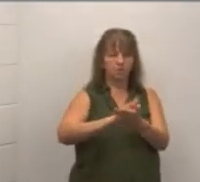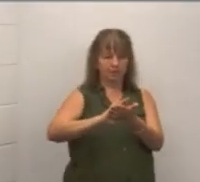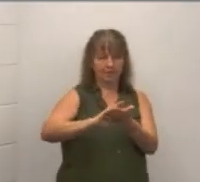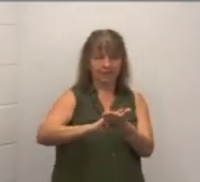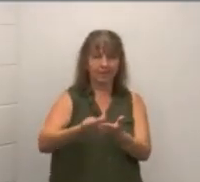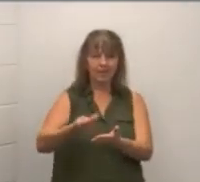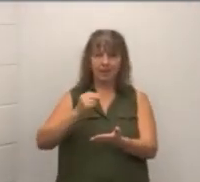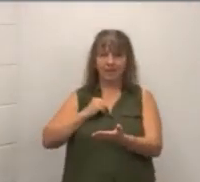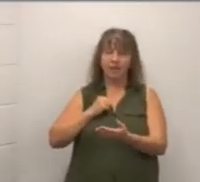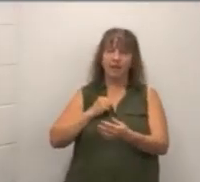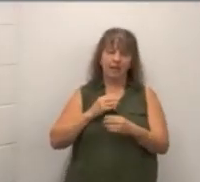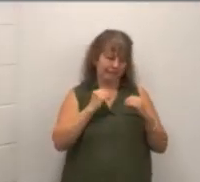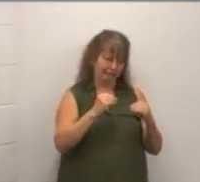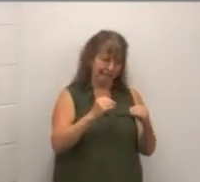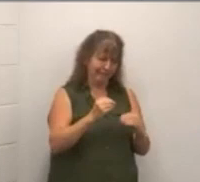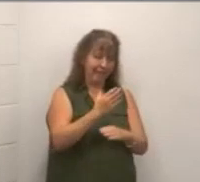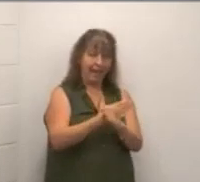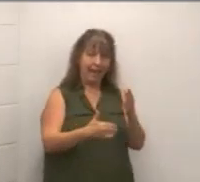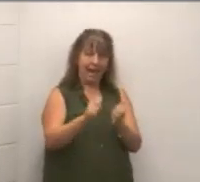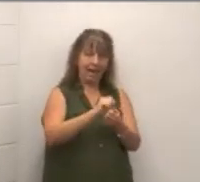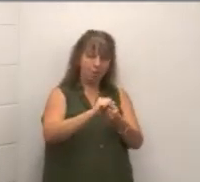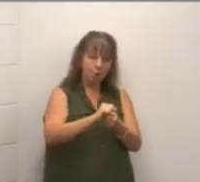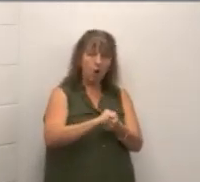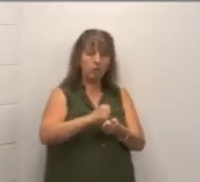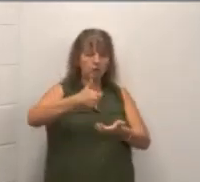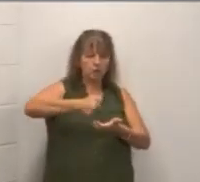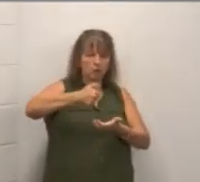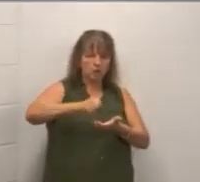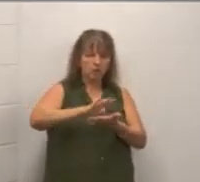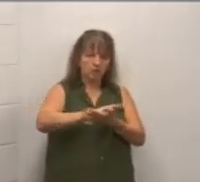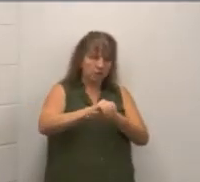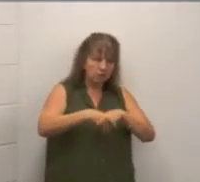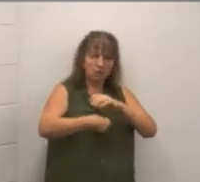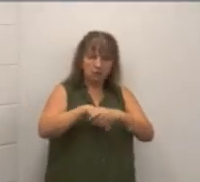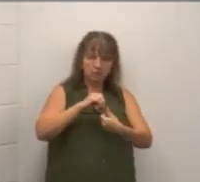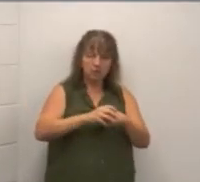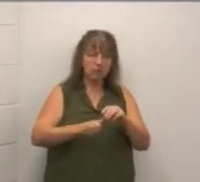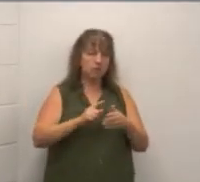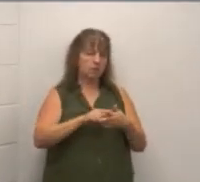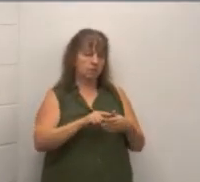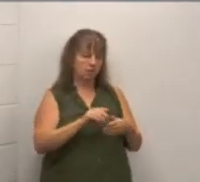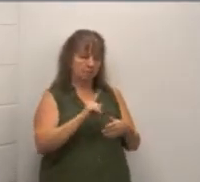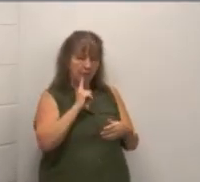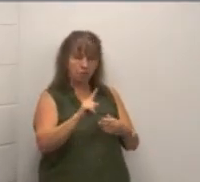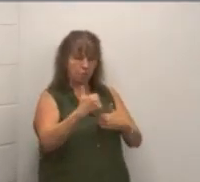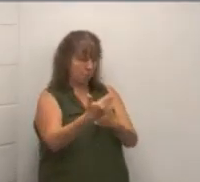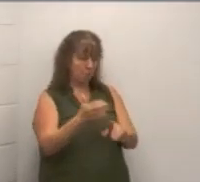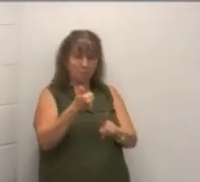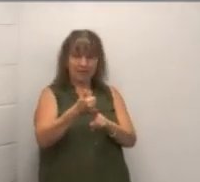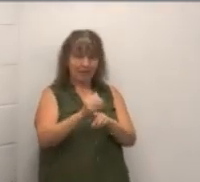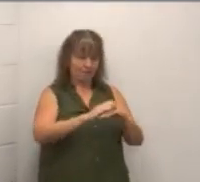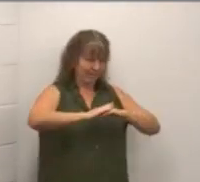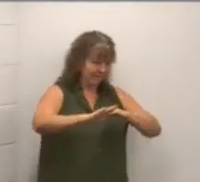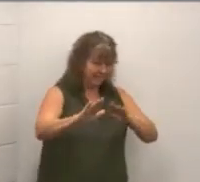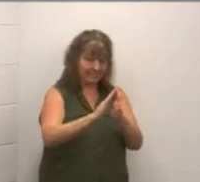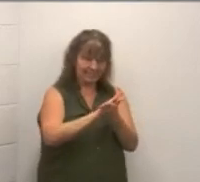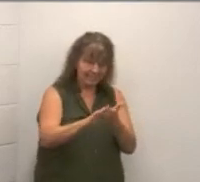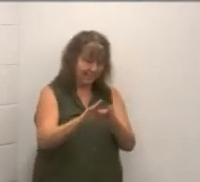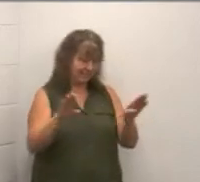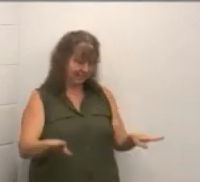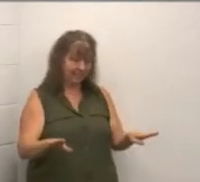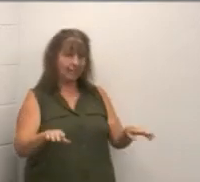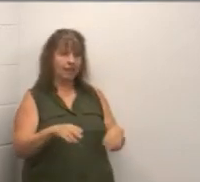washing, hand sanitizing, cleanliness of the room, and being responsible